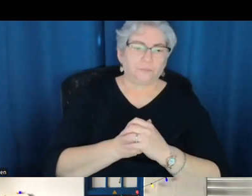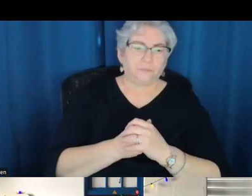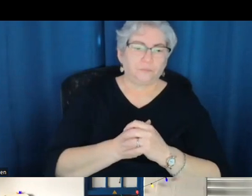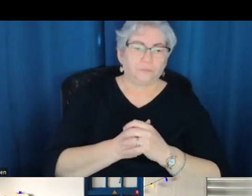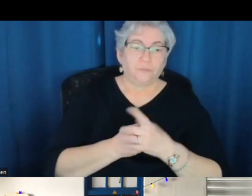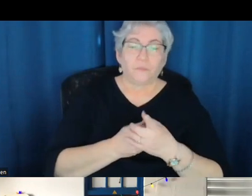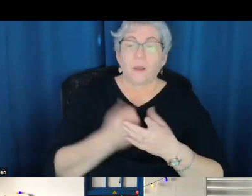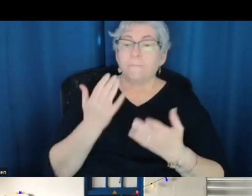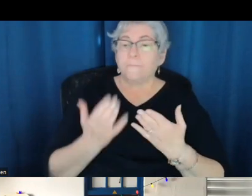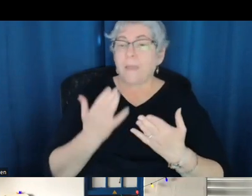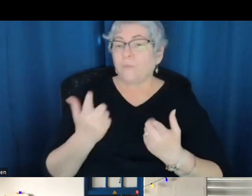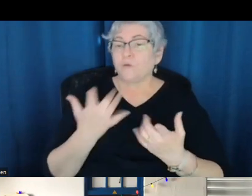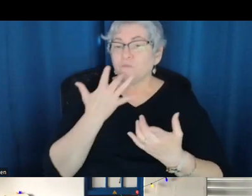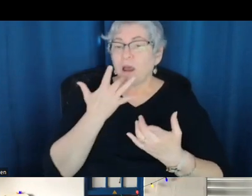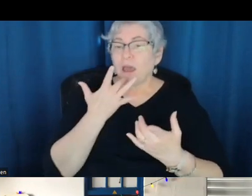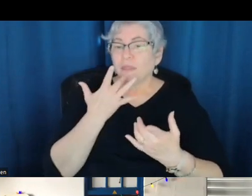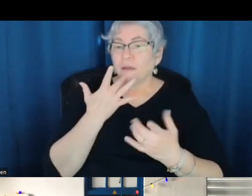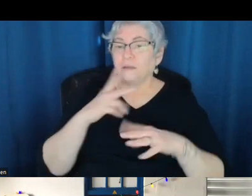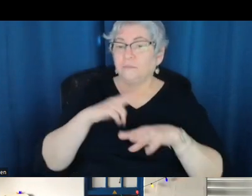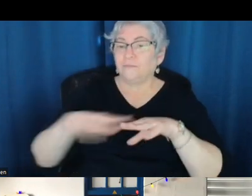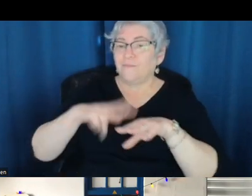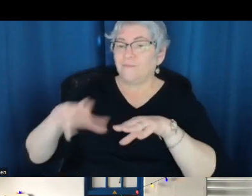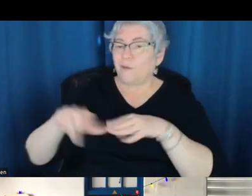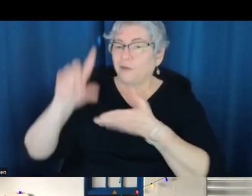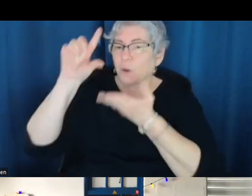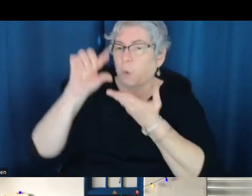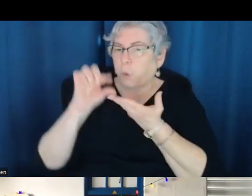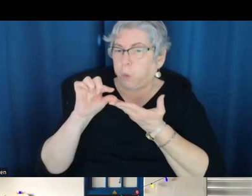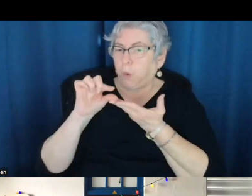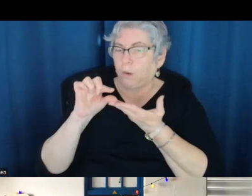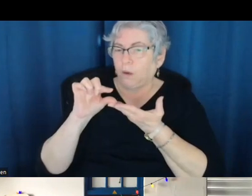you may wish to string trim or mow to the lowest possible